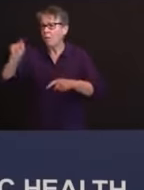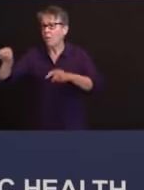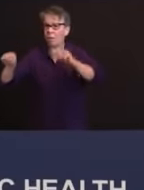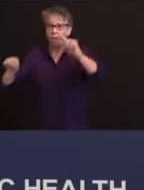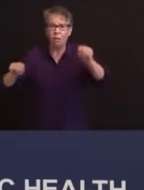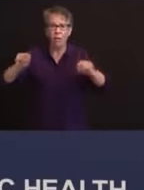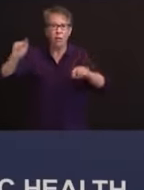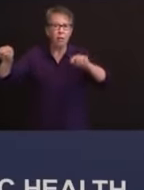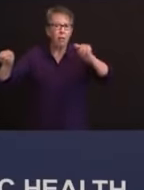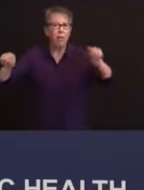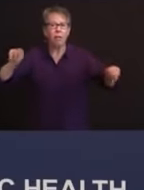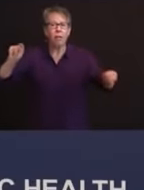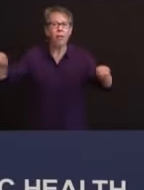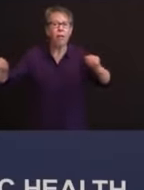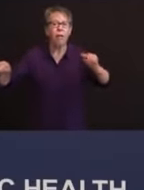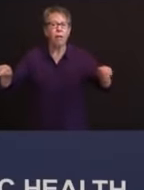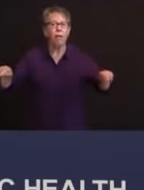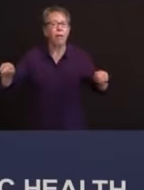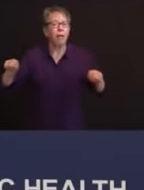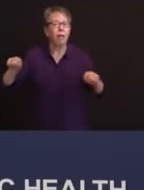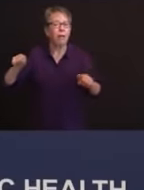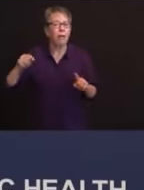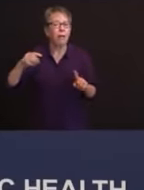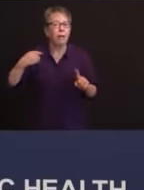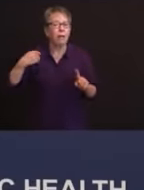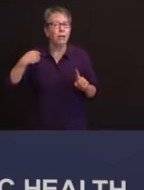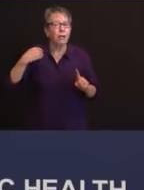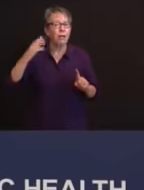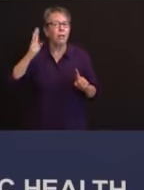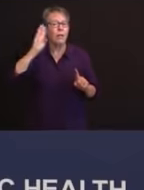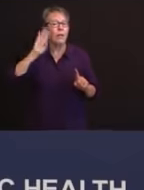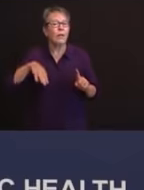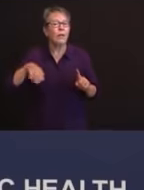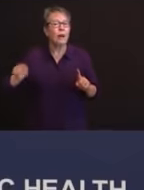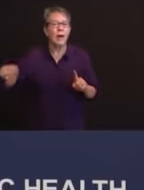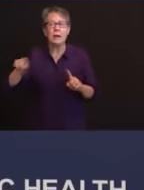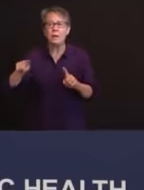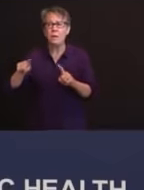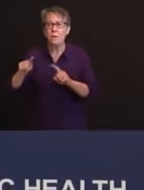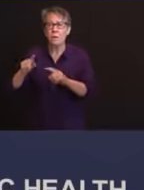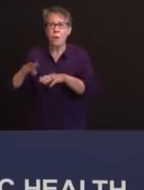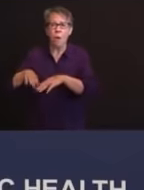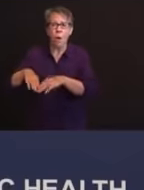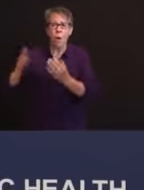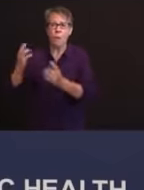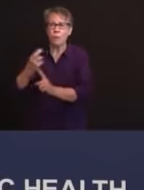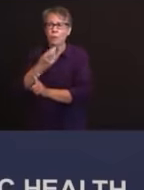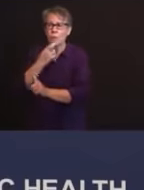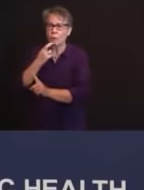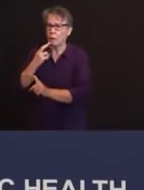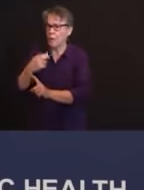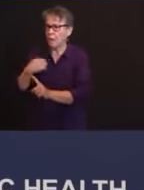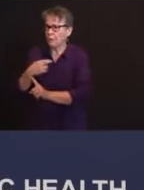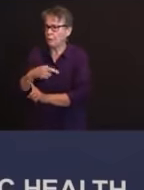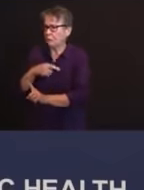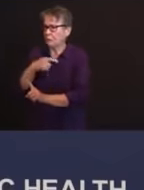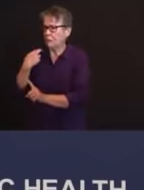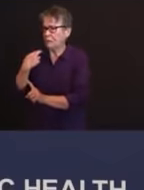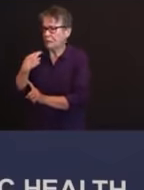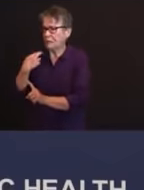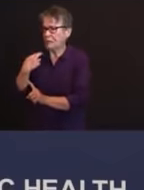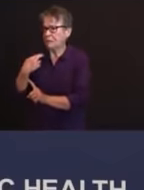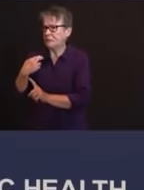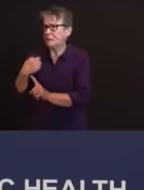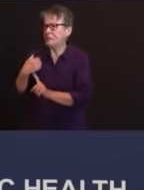risk. But at the time, we felt that that was a responsible step to take, and we still do, by the way.